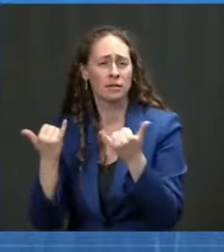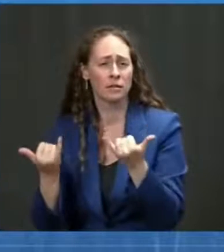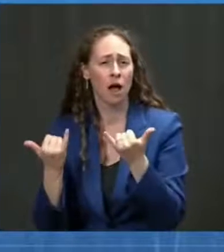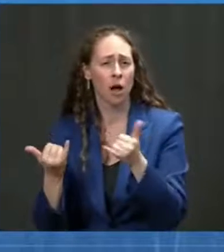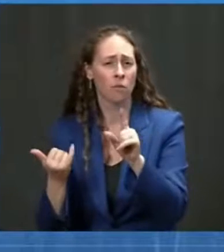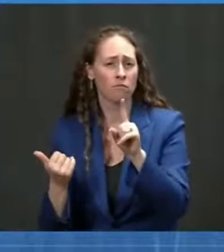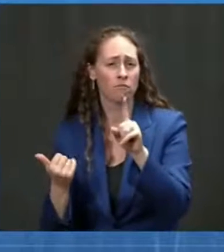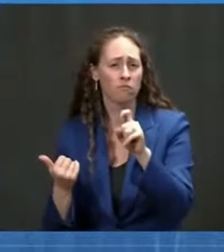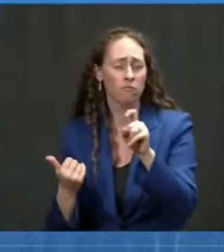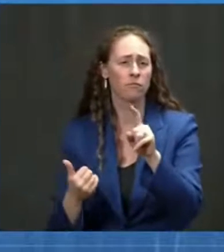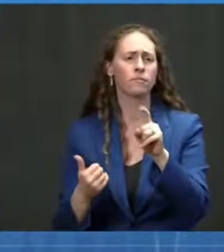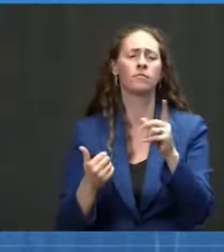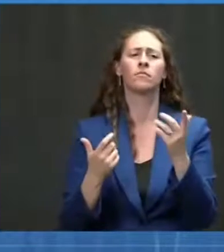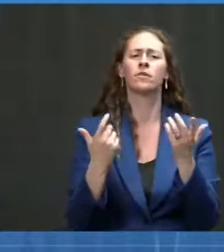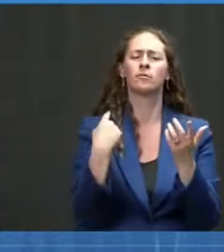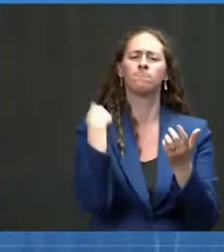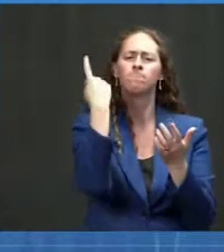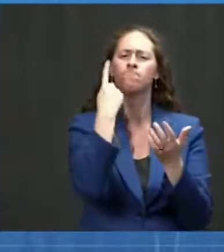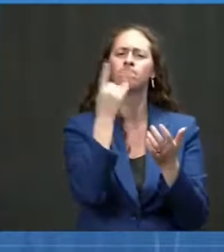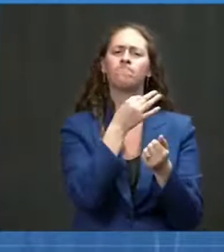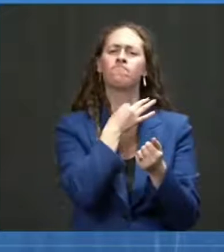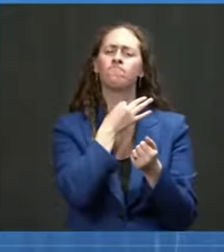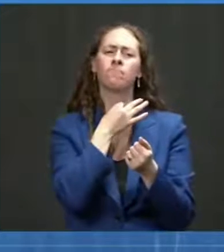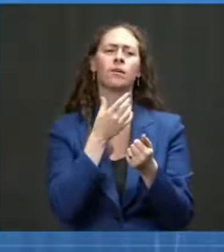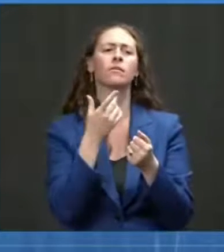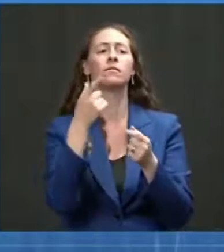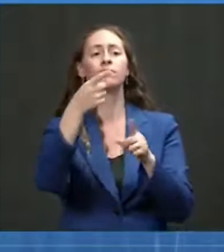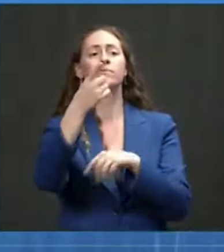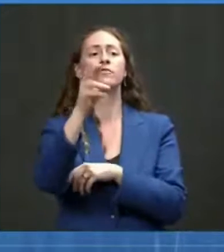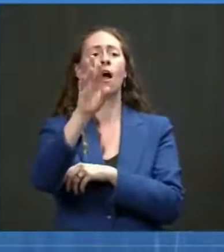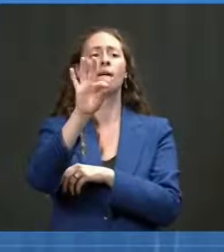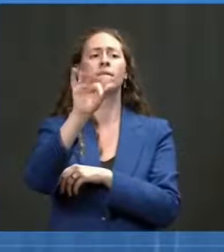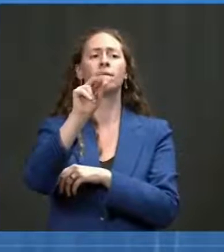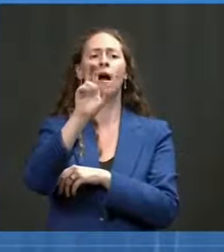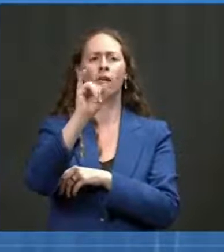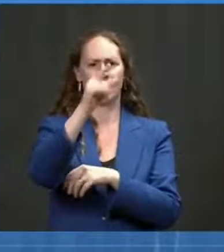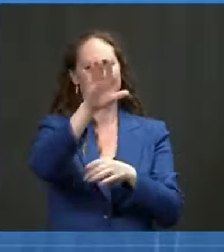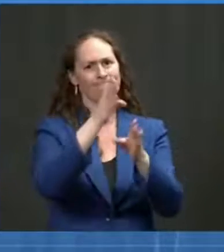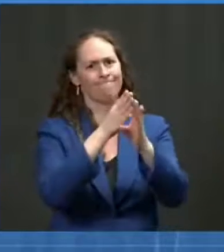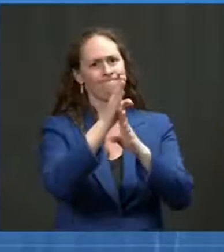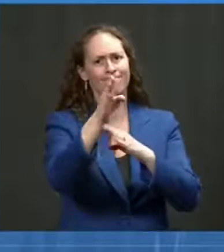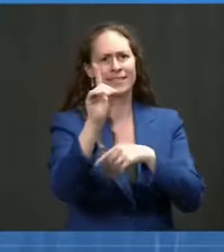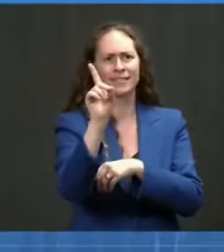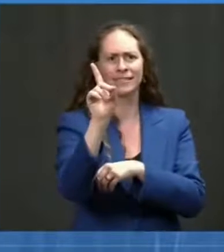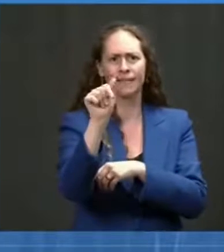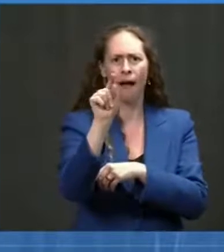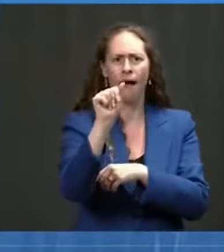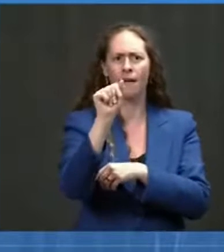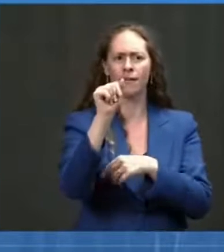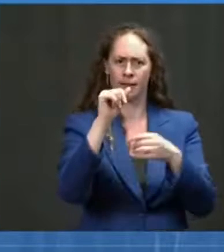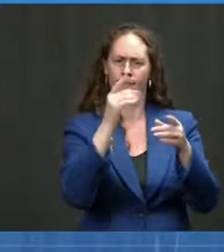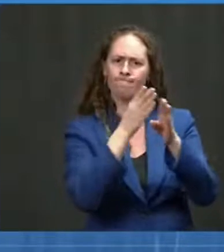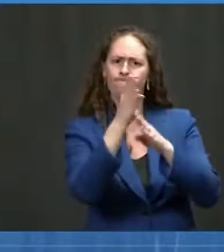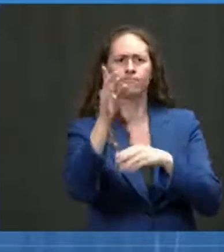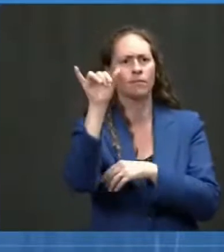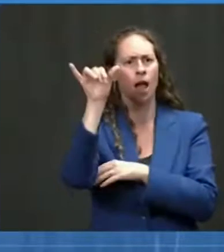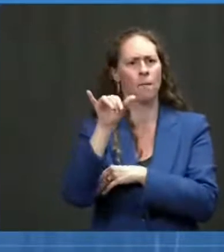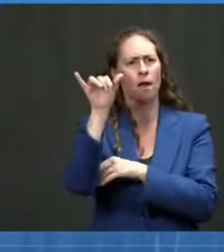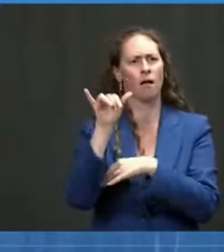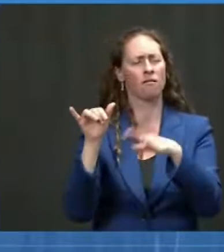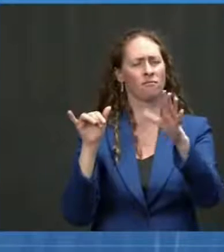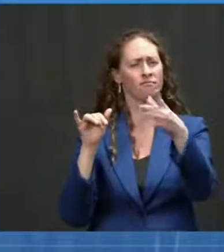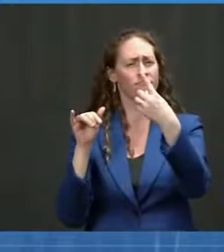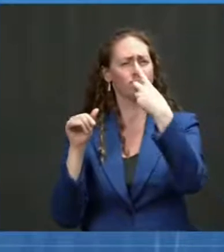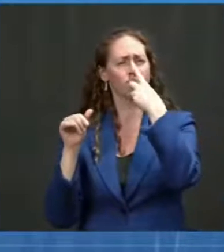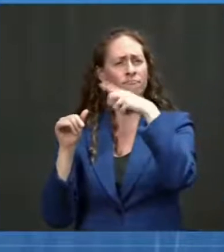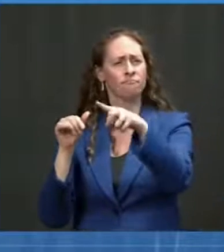us, you focused a lot on the data looking at antibody responses to vaccines. Can you tell us what we've learned about the T-cell